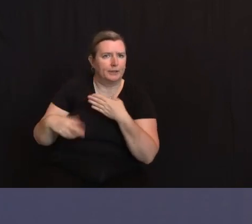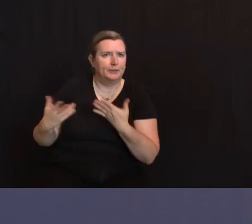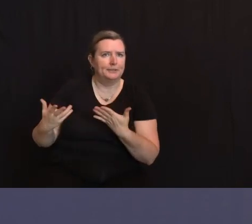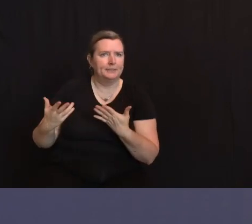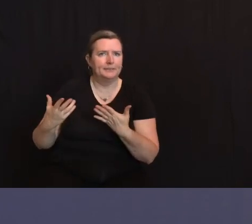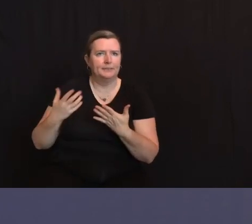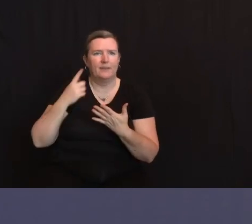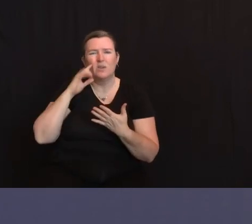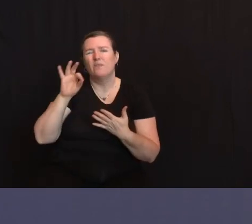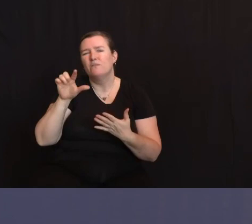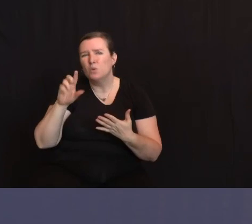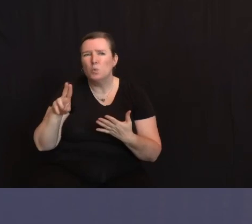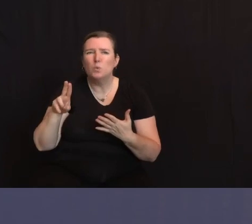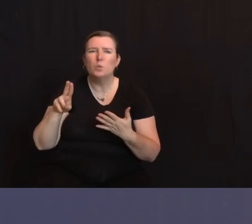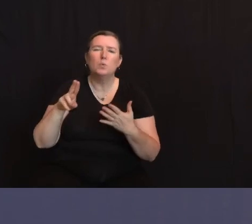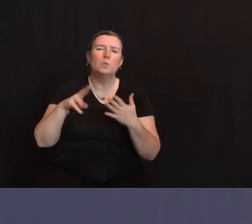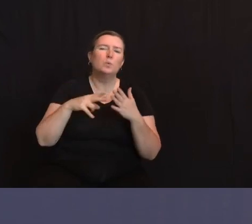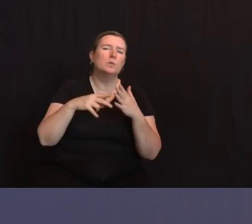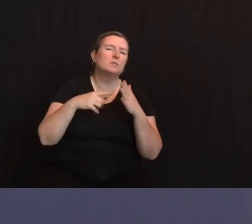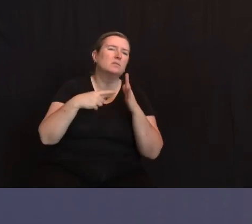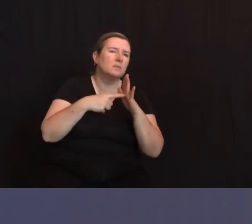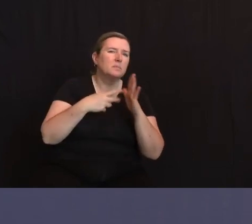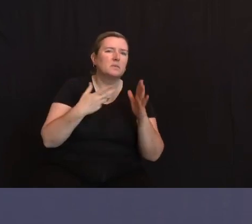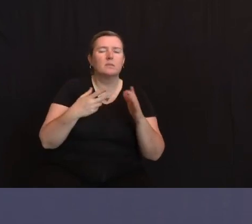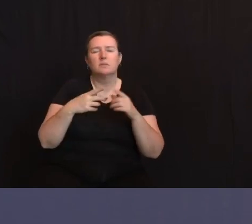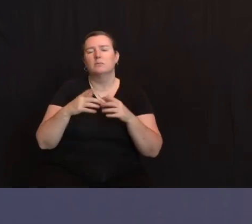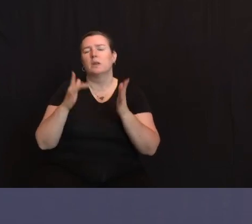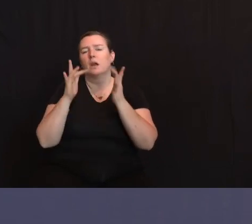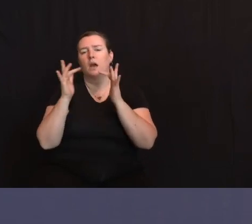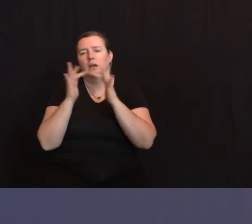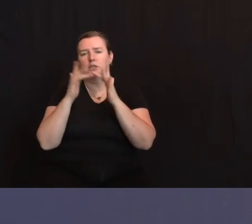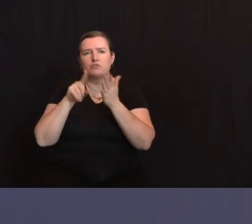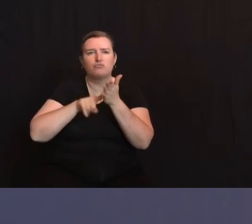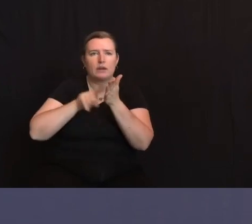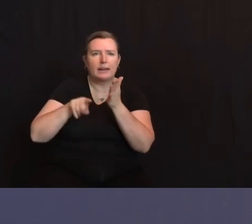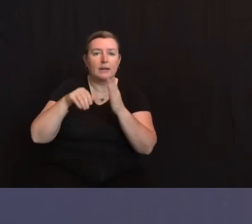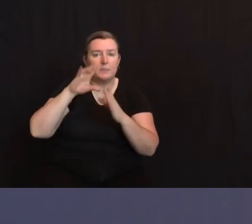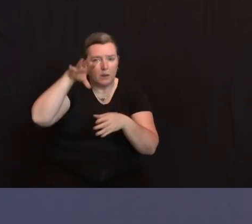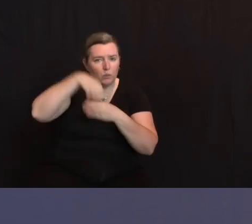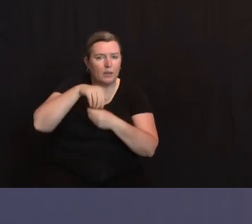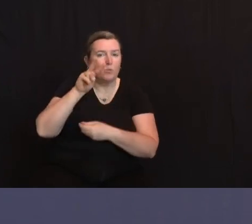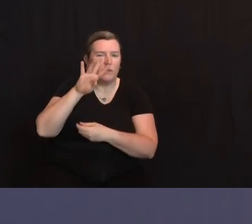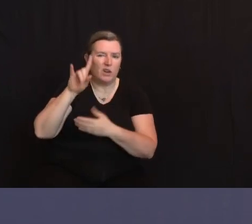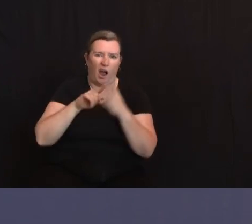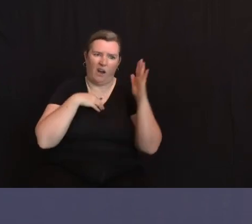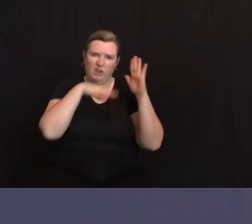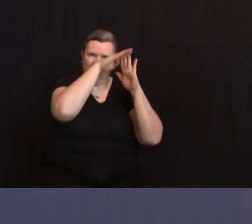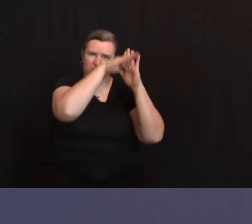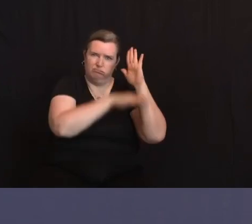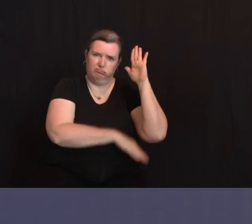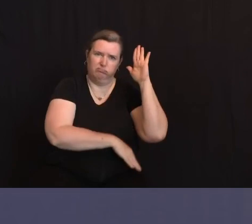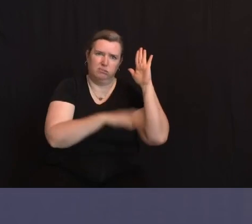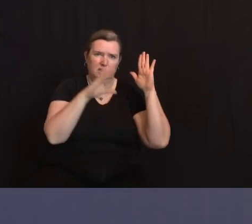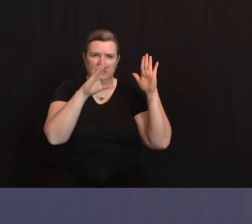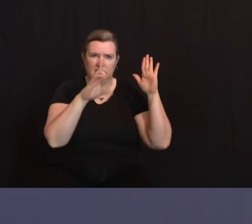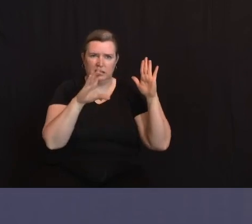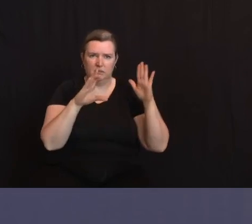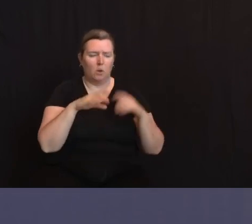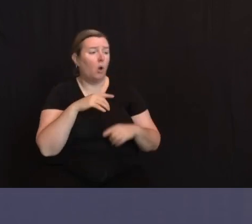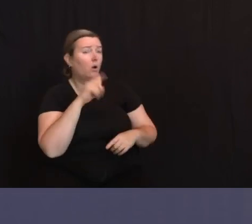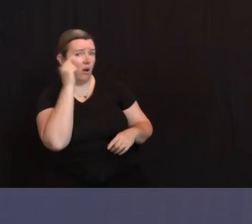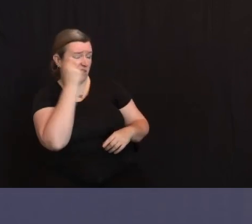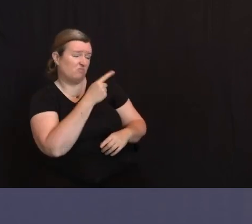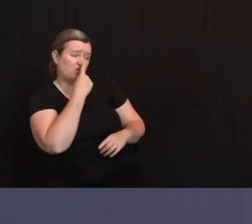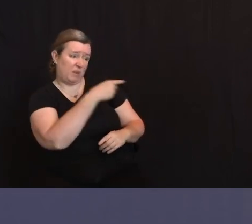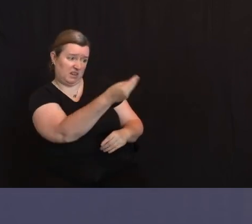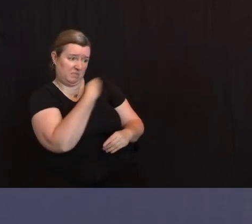are interviewed for contact tracing within 48 hours. But there's a whole Okay. list. Well, we should look at the list if it's okay with you. But those first three are things that